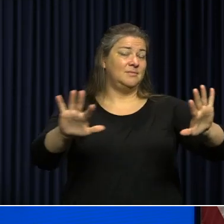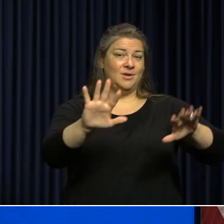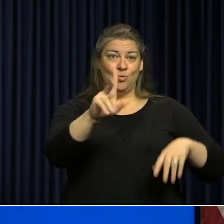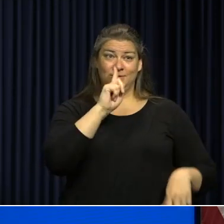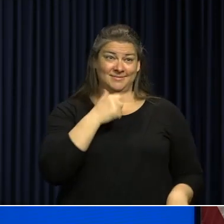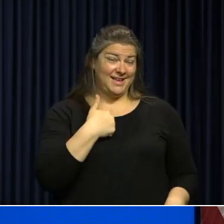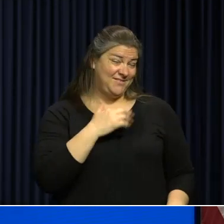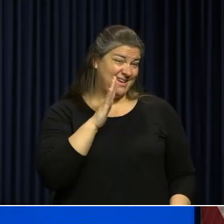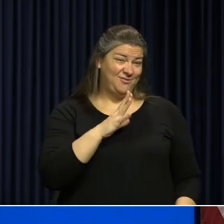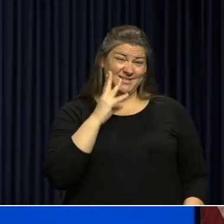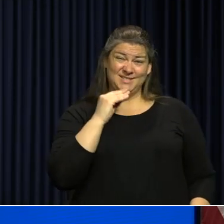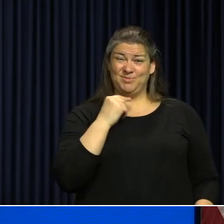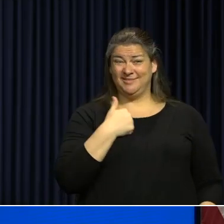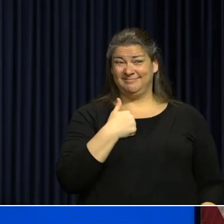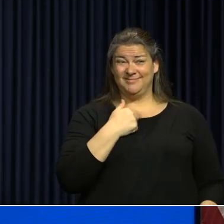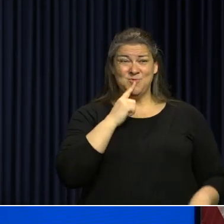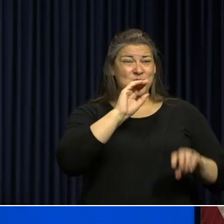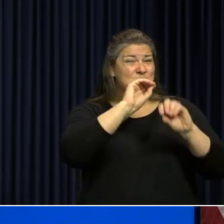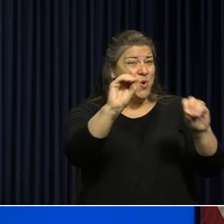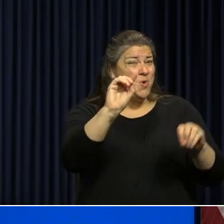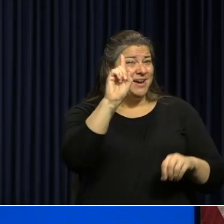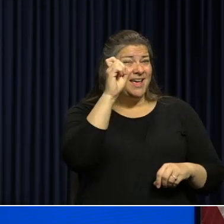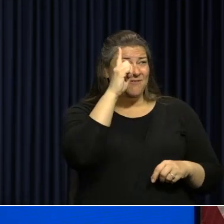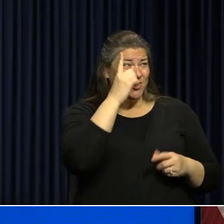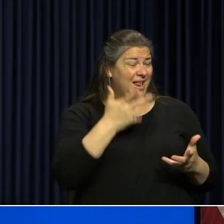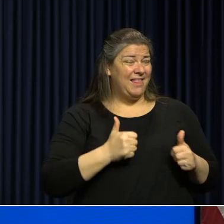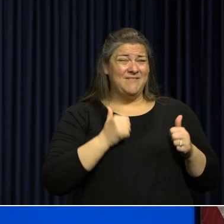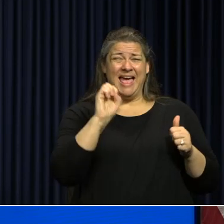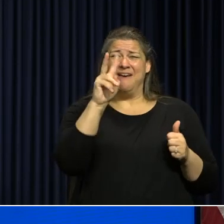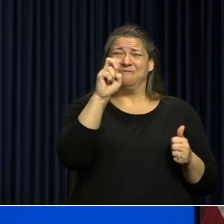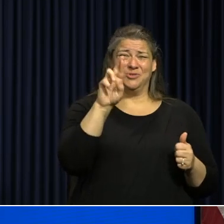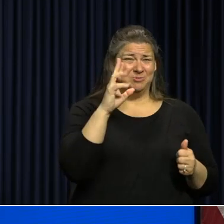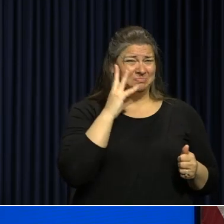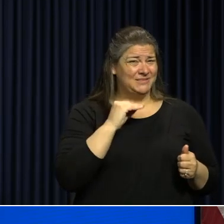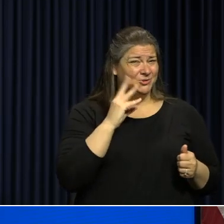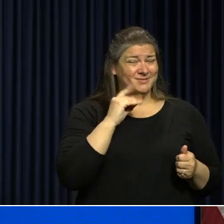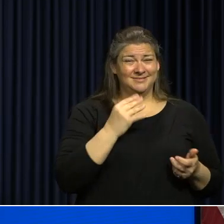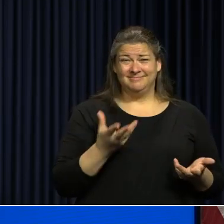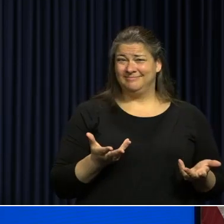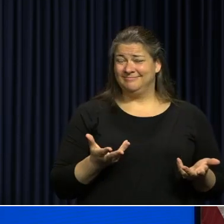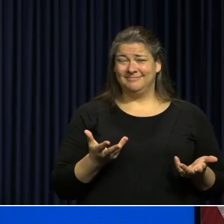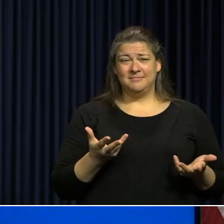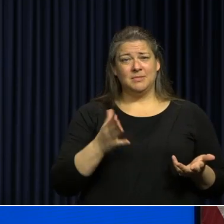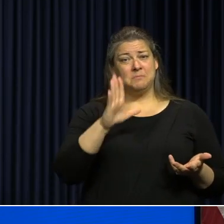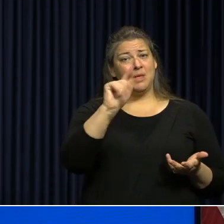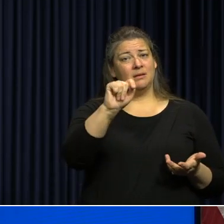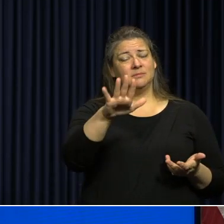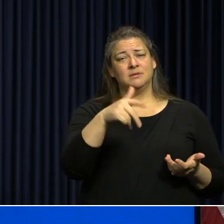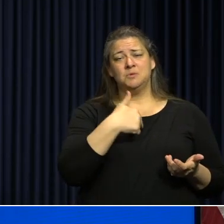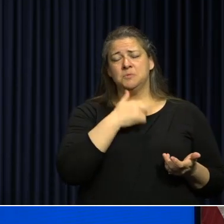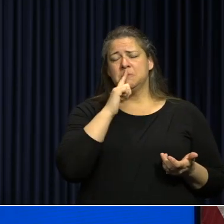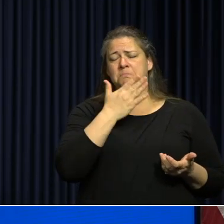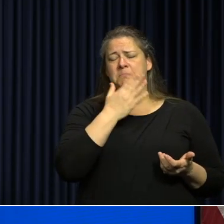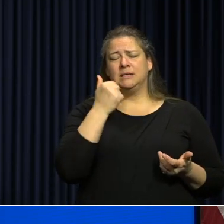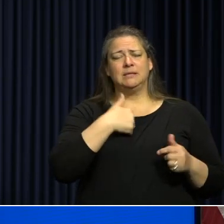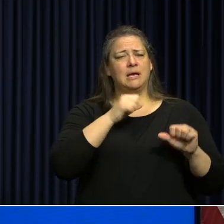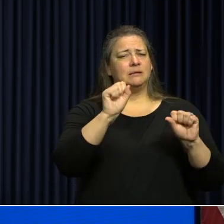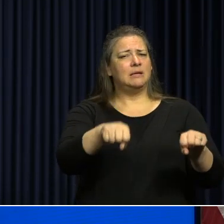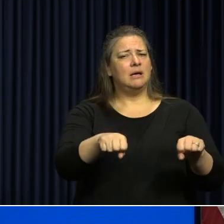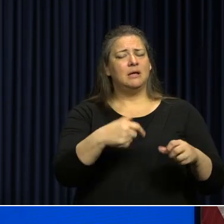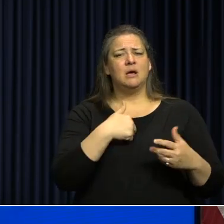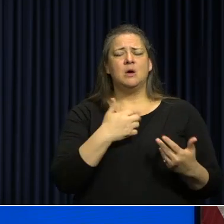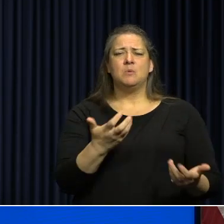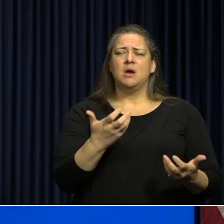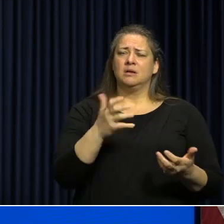before. No governor alive has ever done this before. But I'm going to make the very best decisions I can, treating your